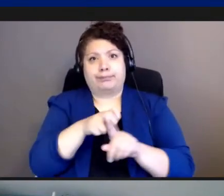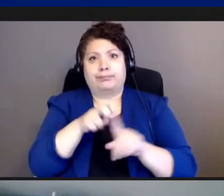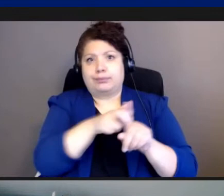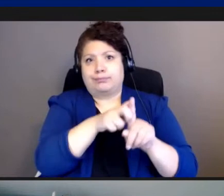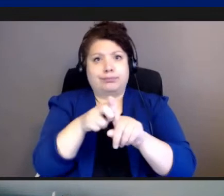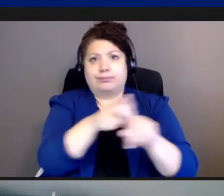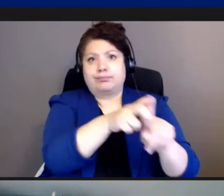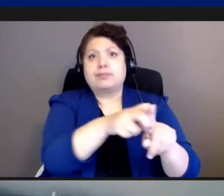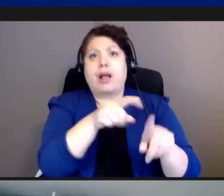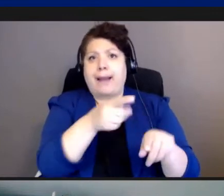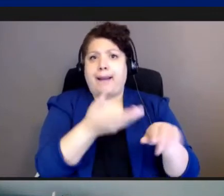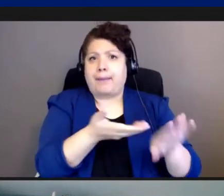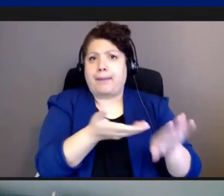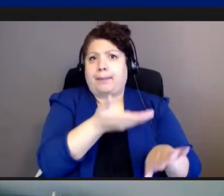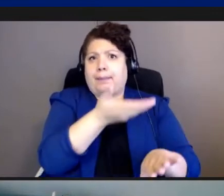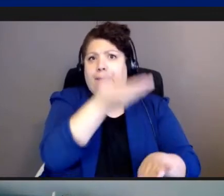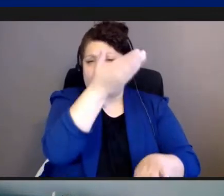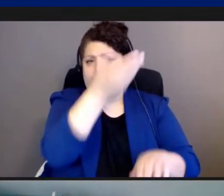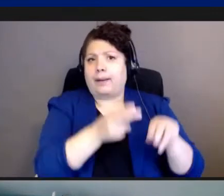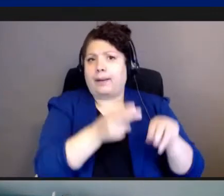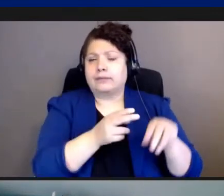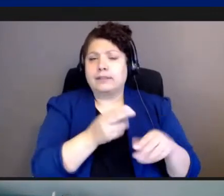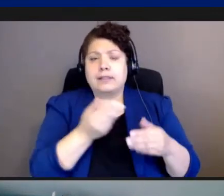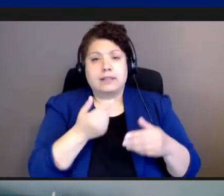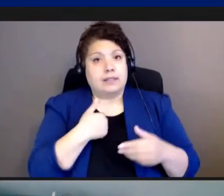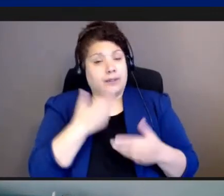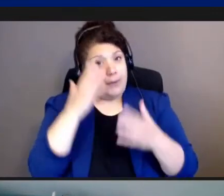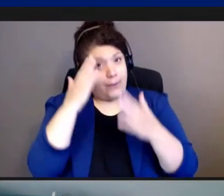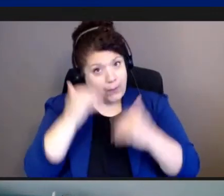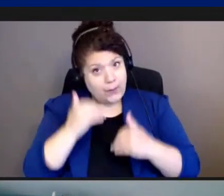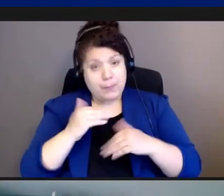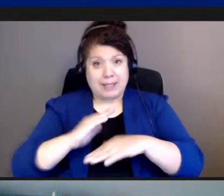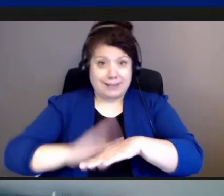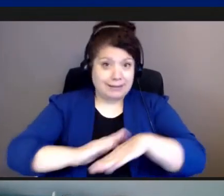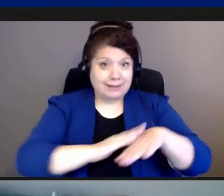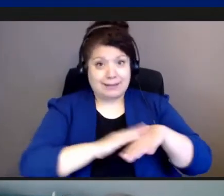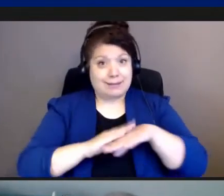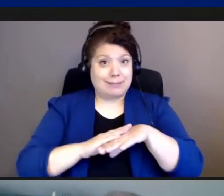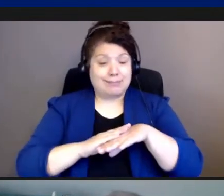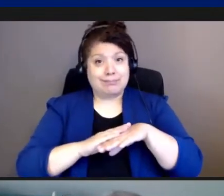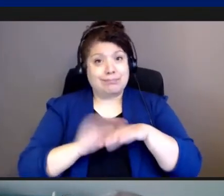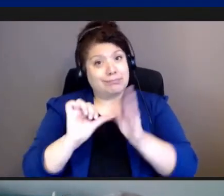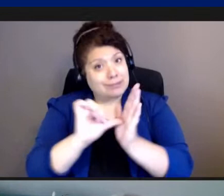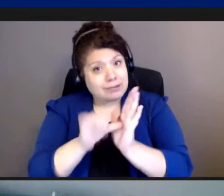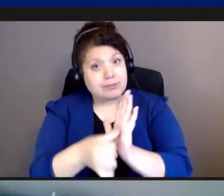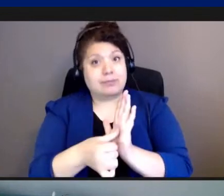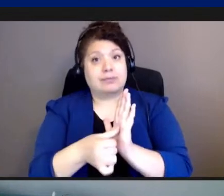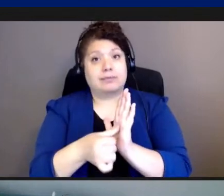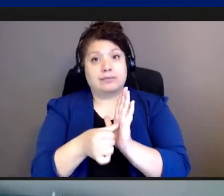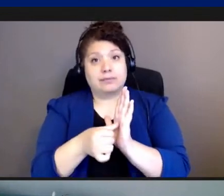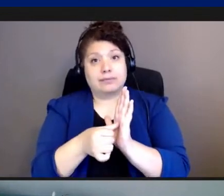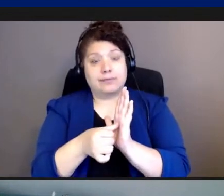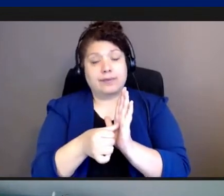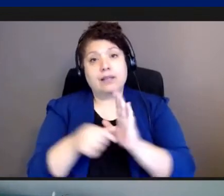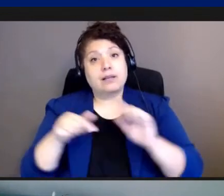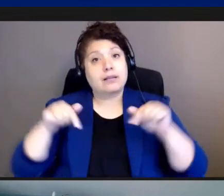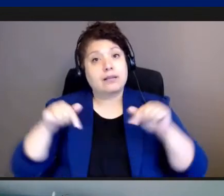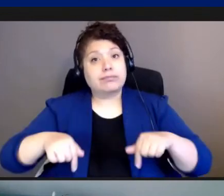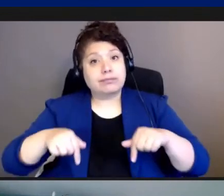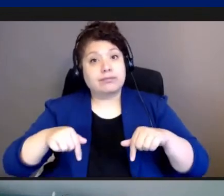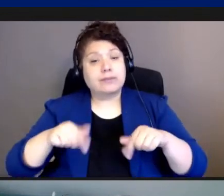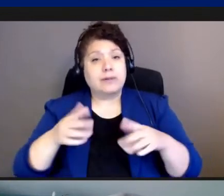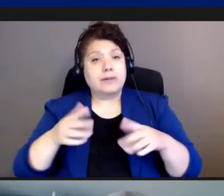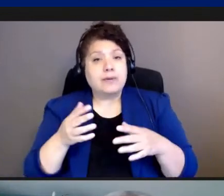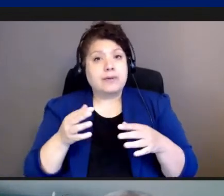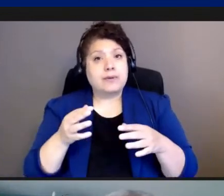that the message that that we're conveying today is that we all need to do our part